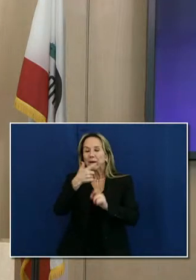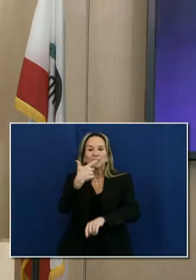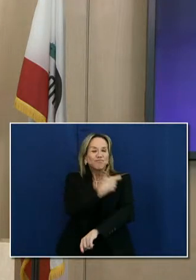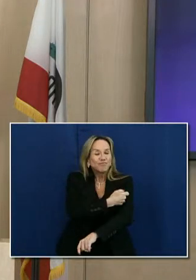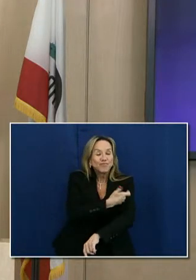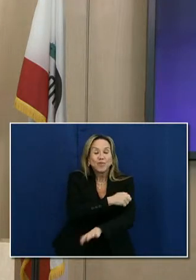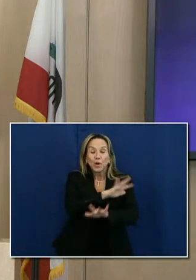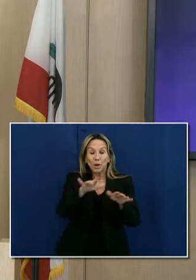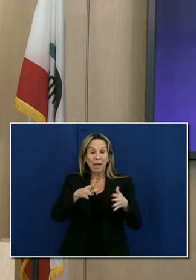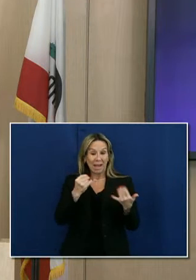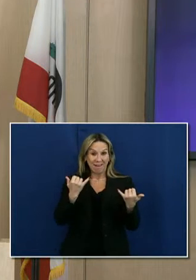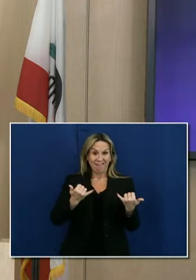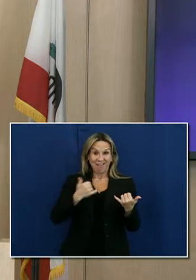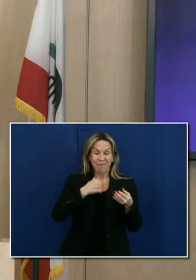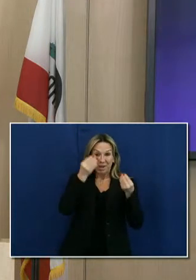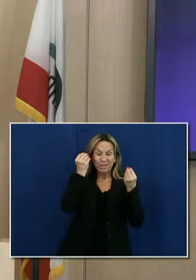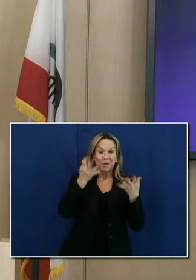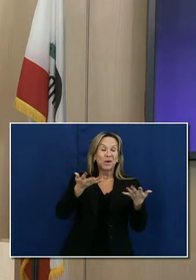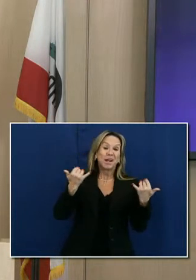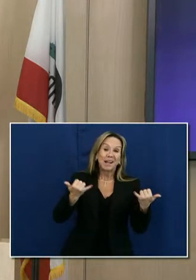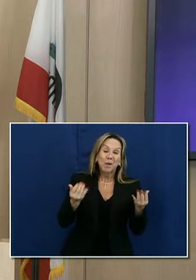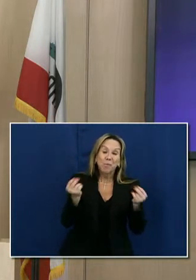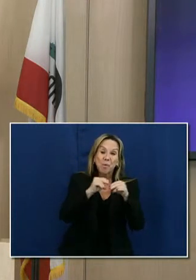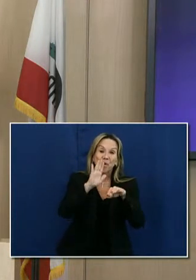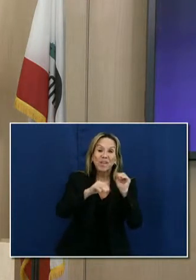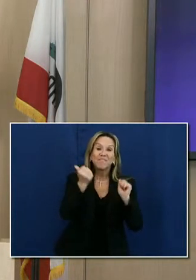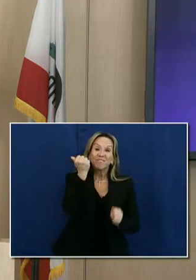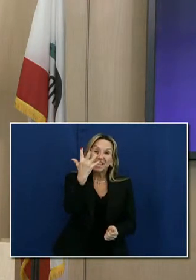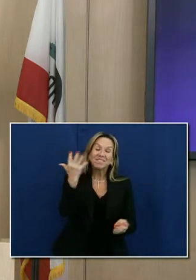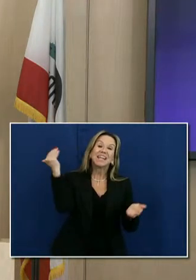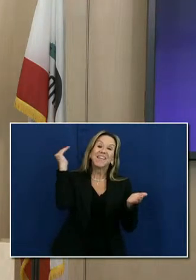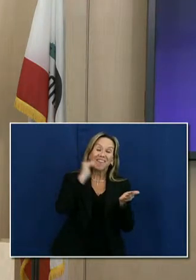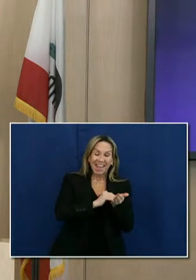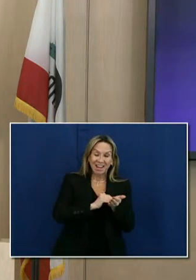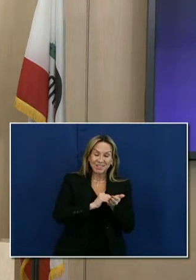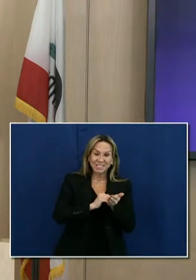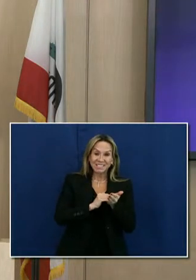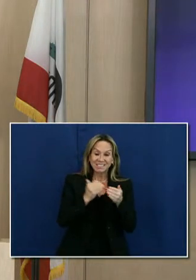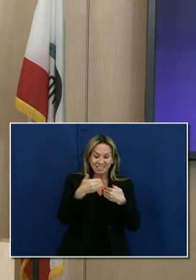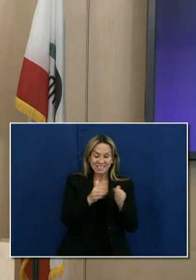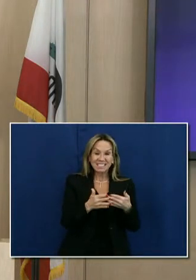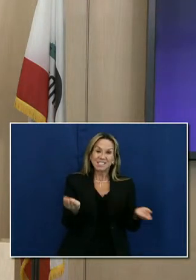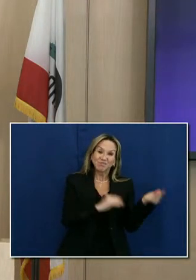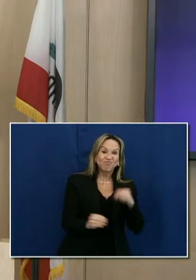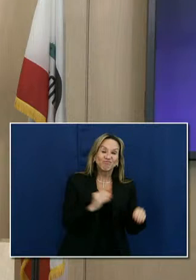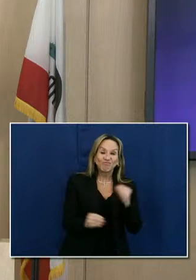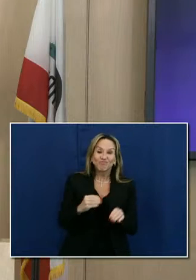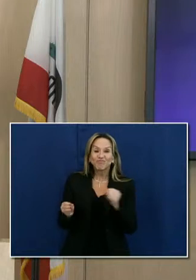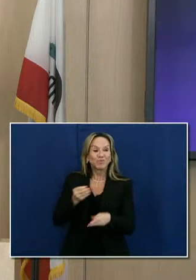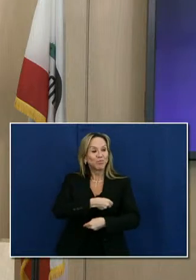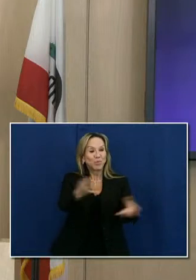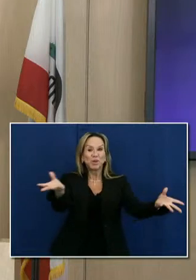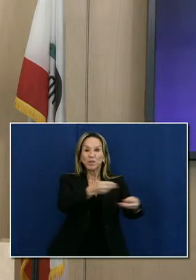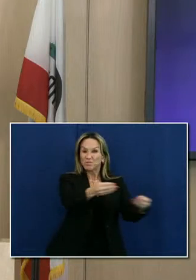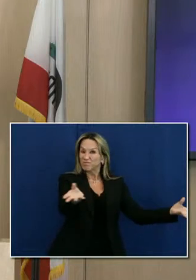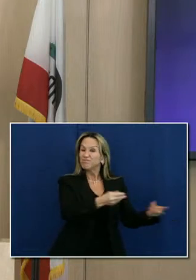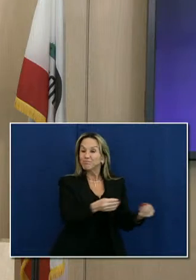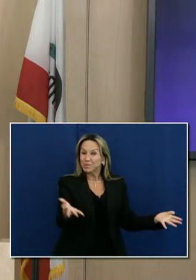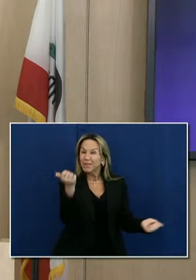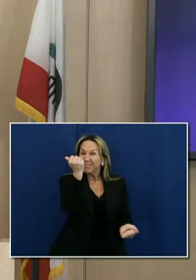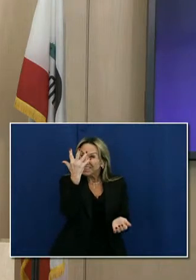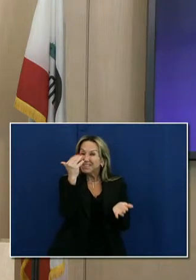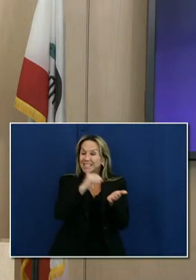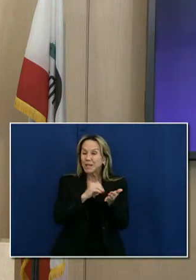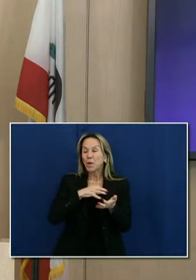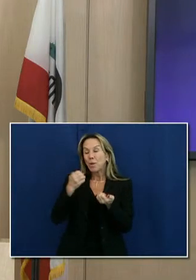And I'm pleased to report that we just surpassed a milestone. More than 15,000 hygiene kits have been assembled and distributed. And so I want to thank our